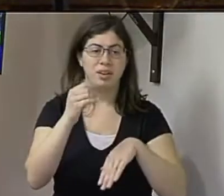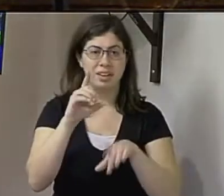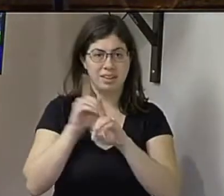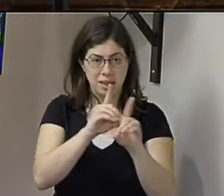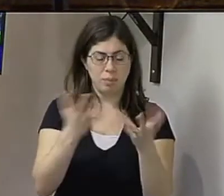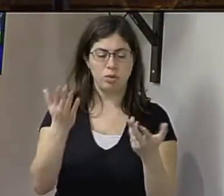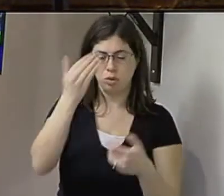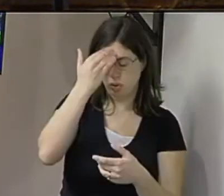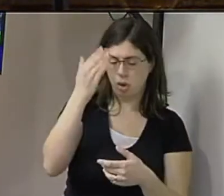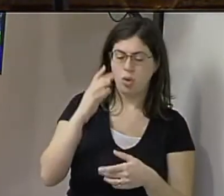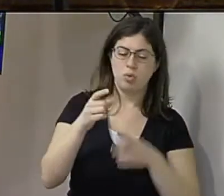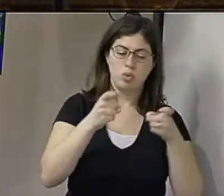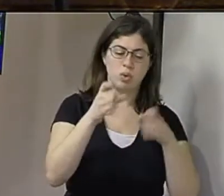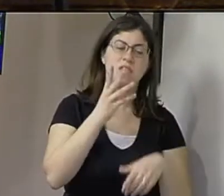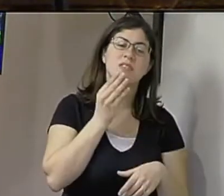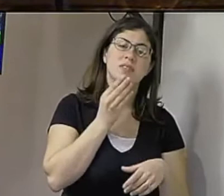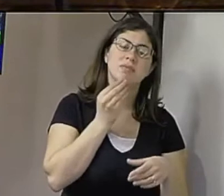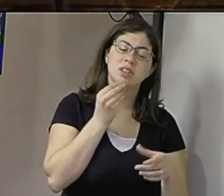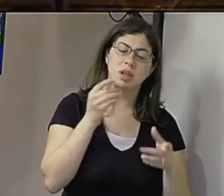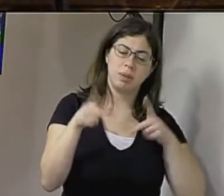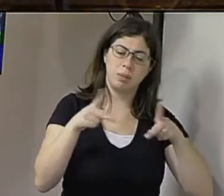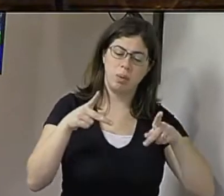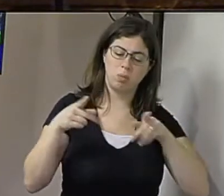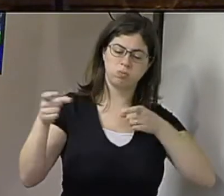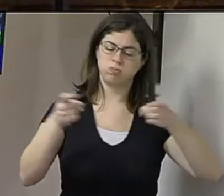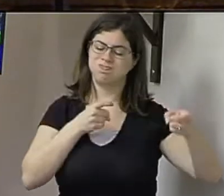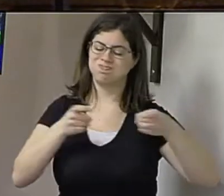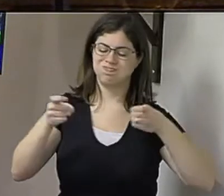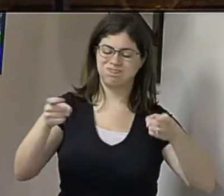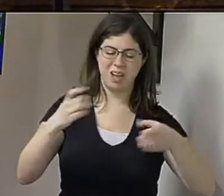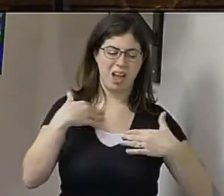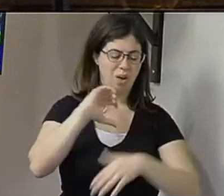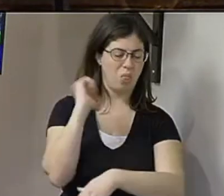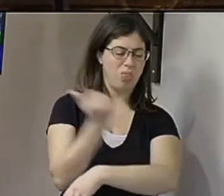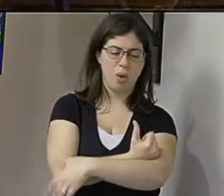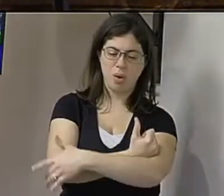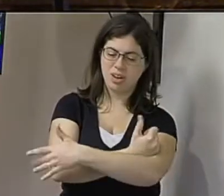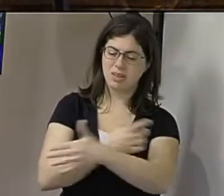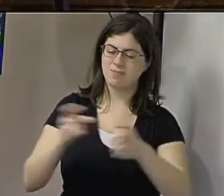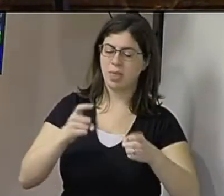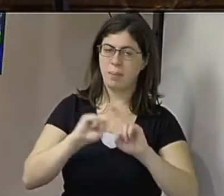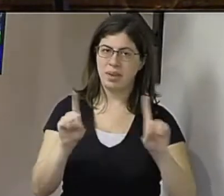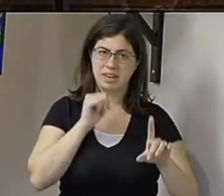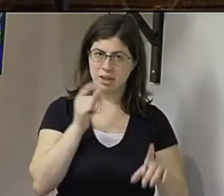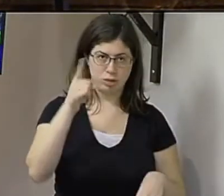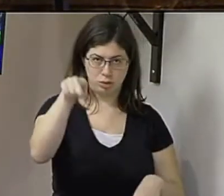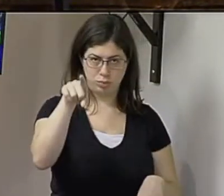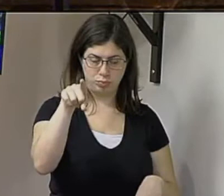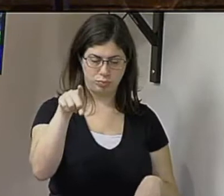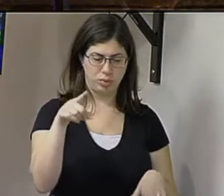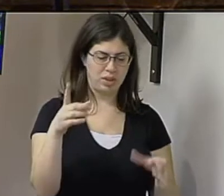know that the rulers of the Gentiles lord it over them, and their great ones exercise authority over them. But it shall not be so among